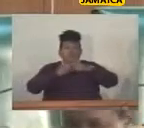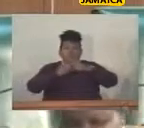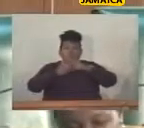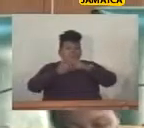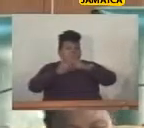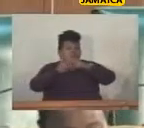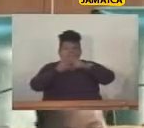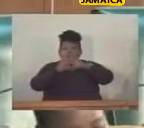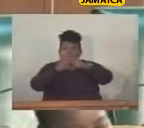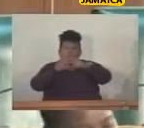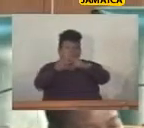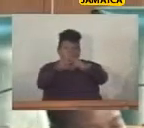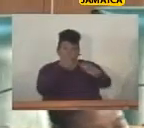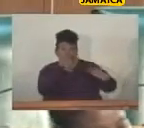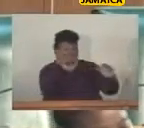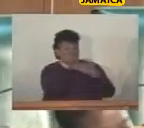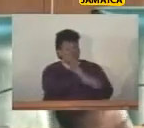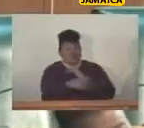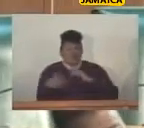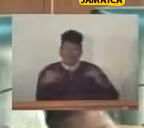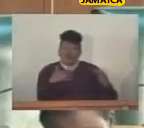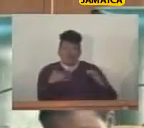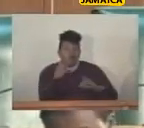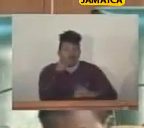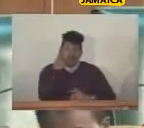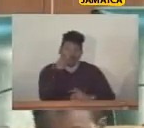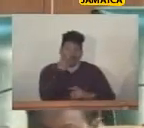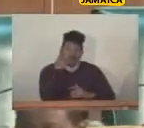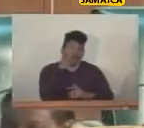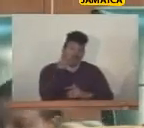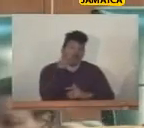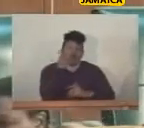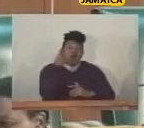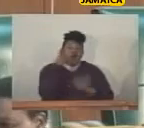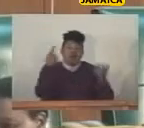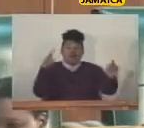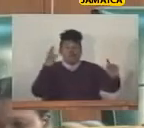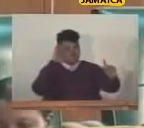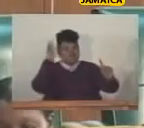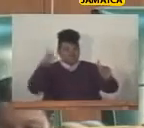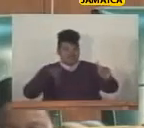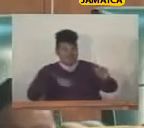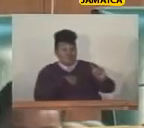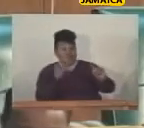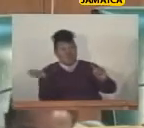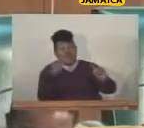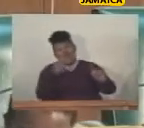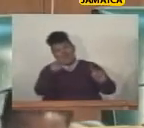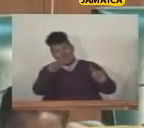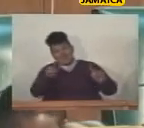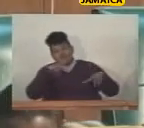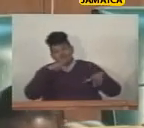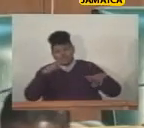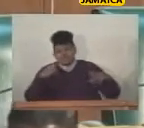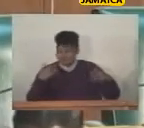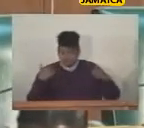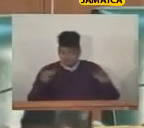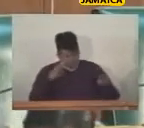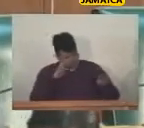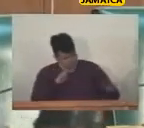of crime and violence in our country. And we all have to take